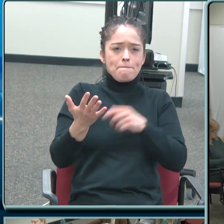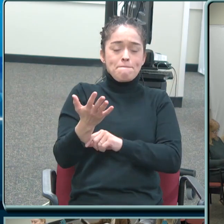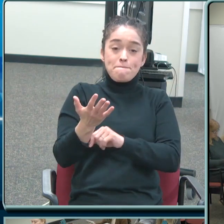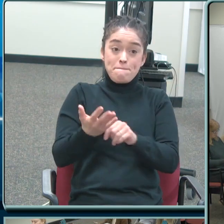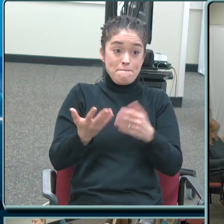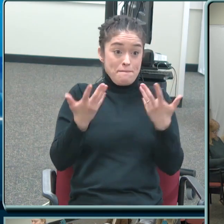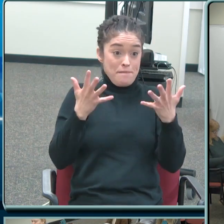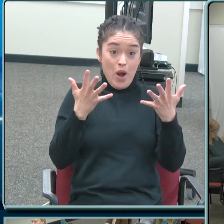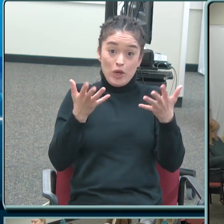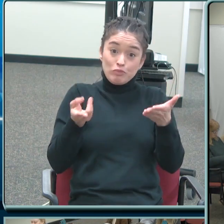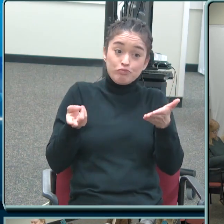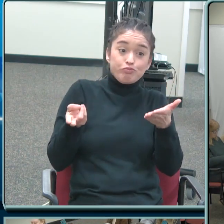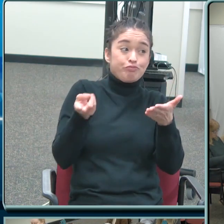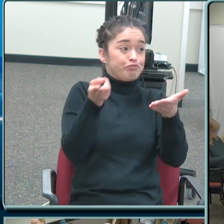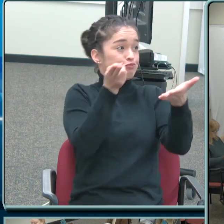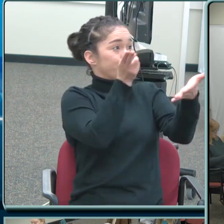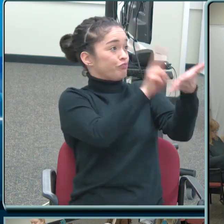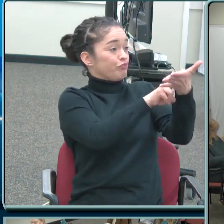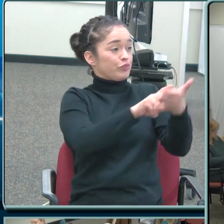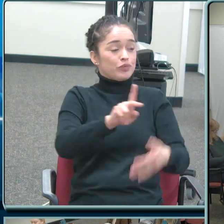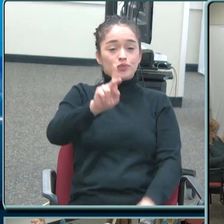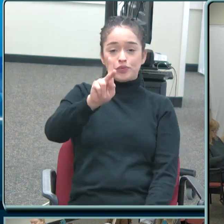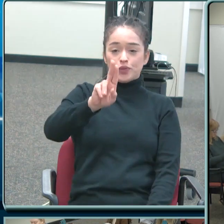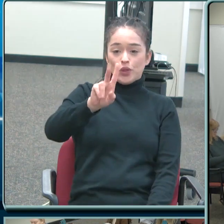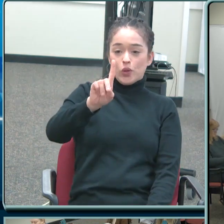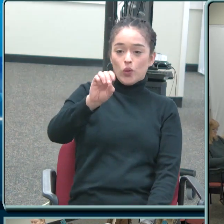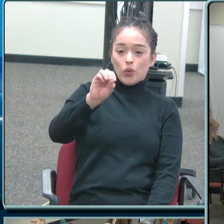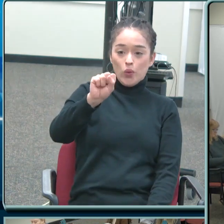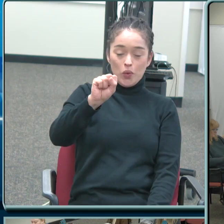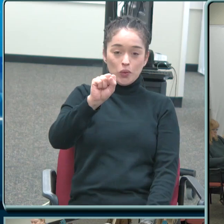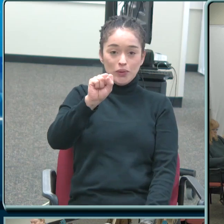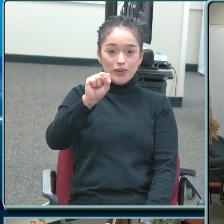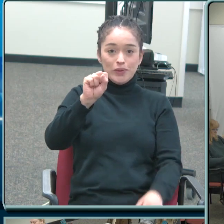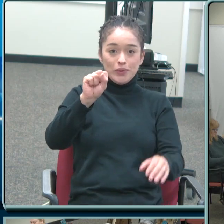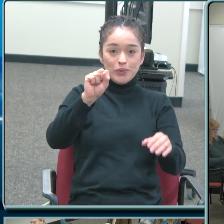signed on to a kudos board, and we'll share this at